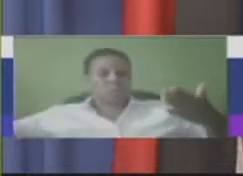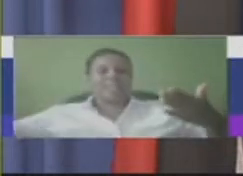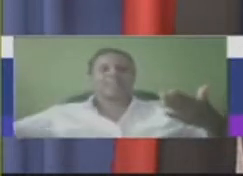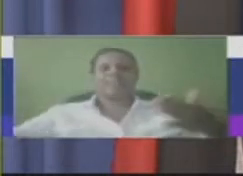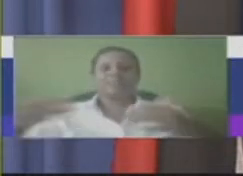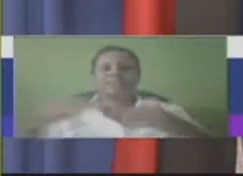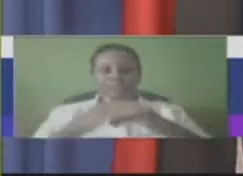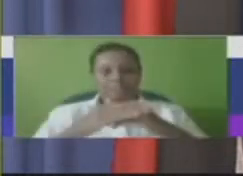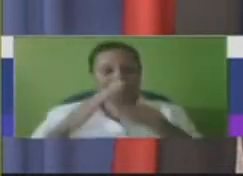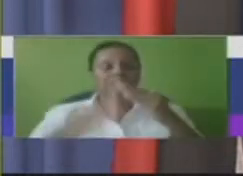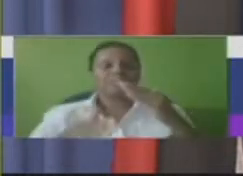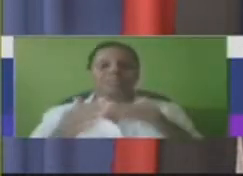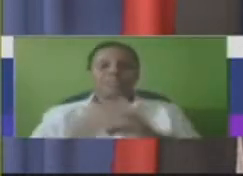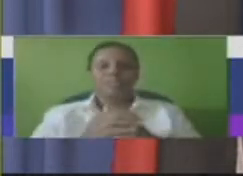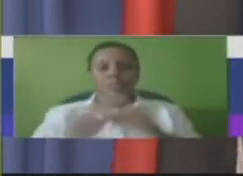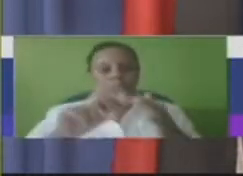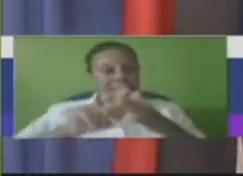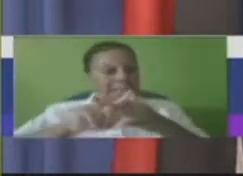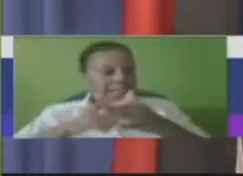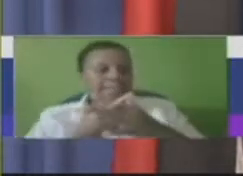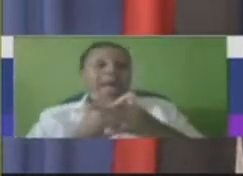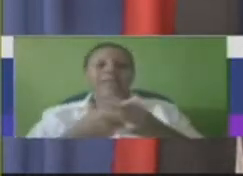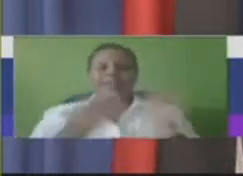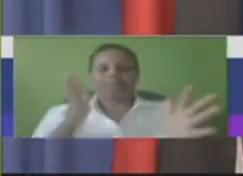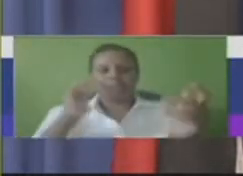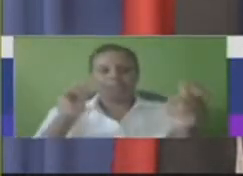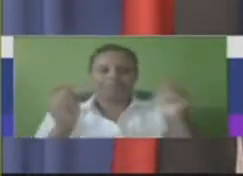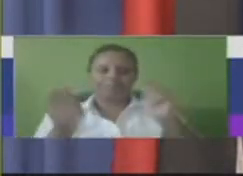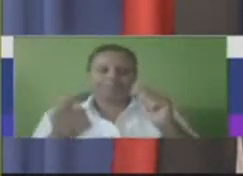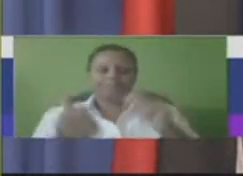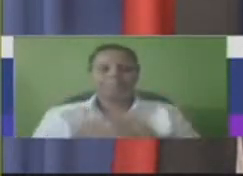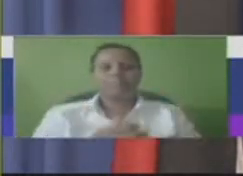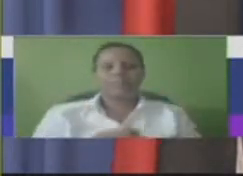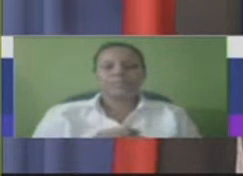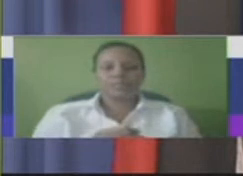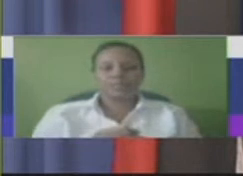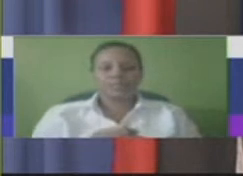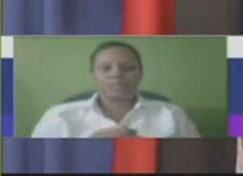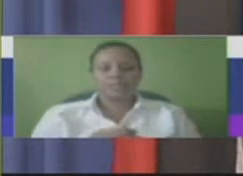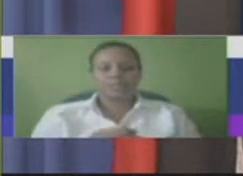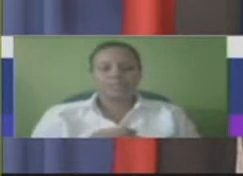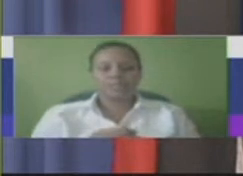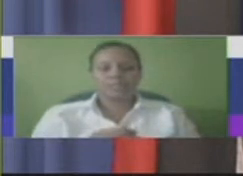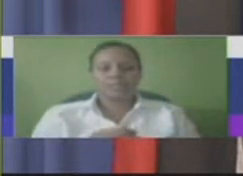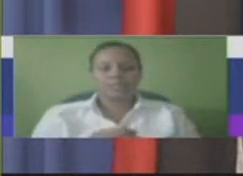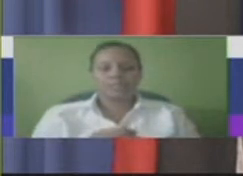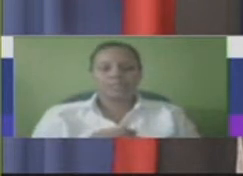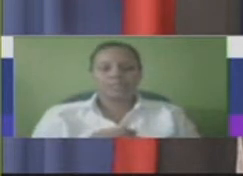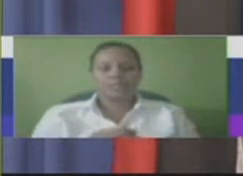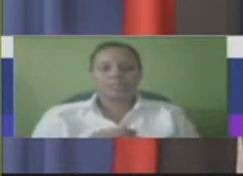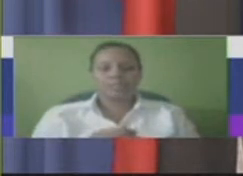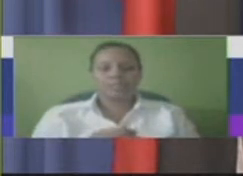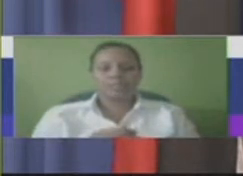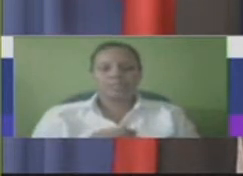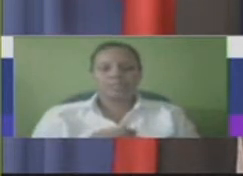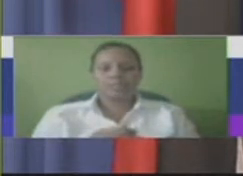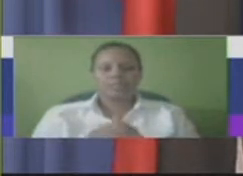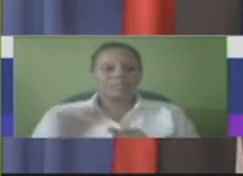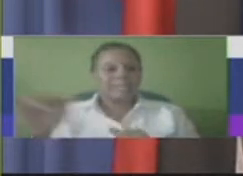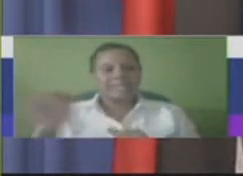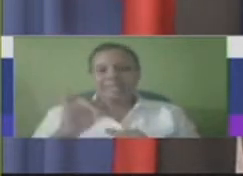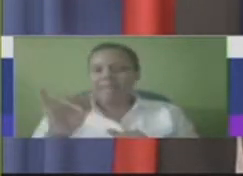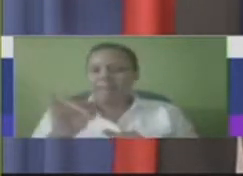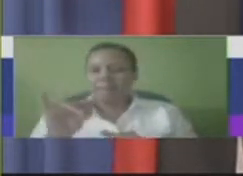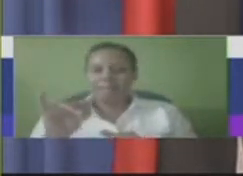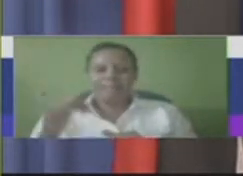you don't have an emergency or an essential, stay in. It doesn't mean that because you have a curfew in the night, the daytime